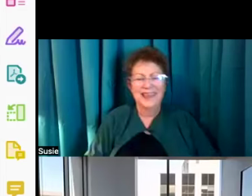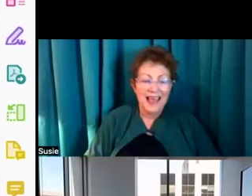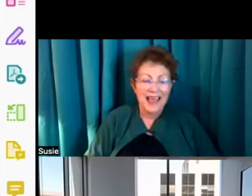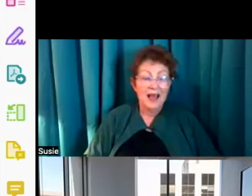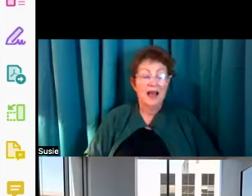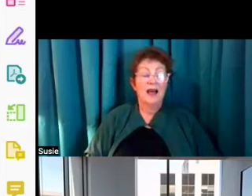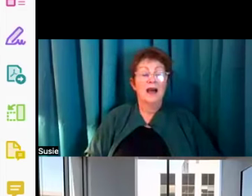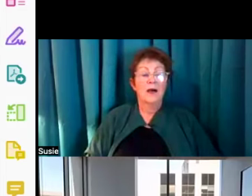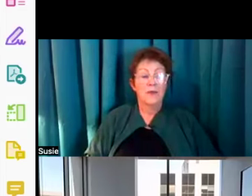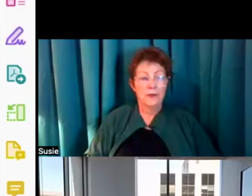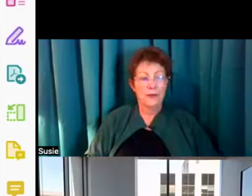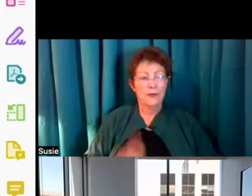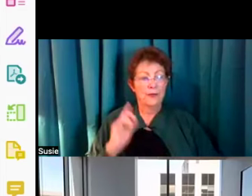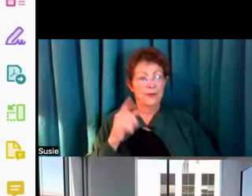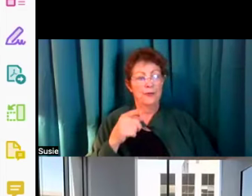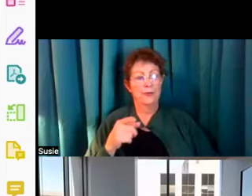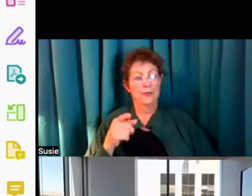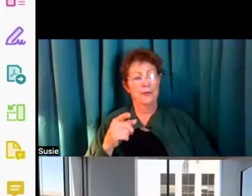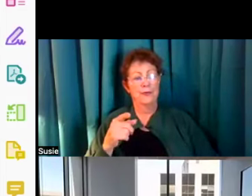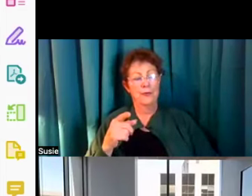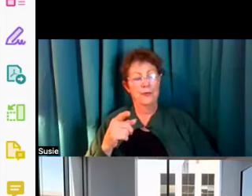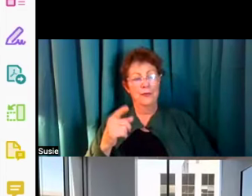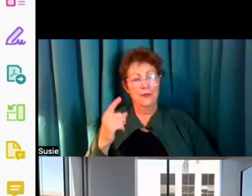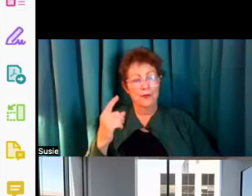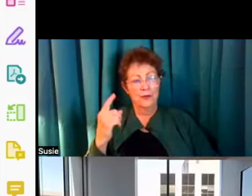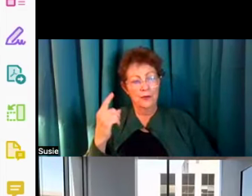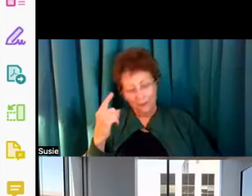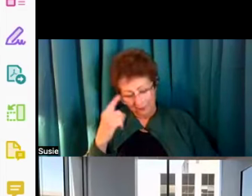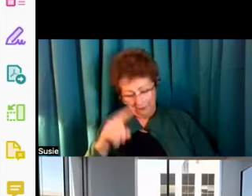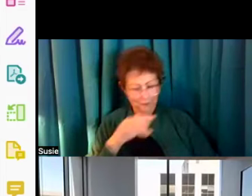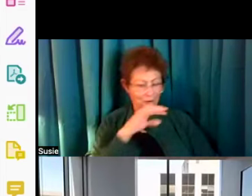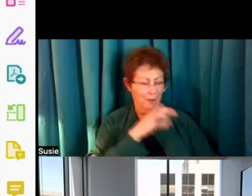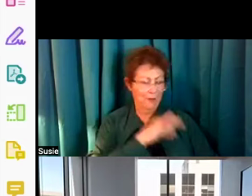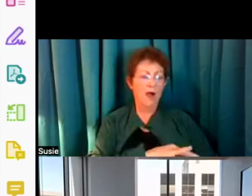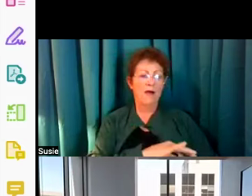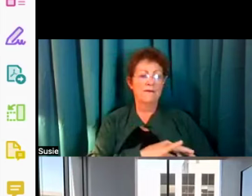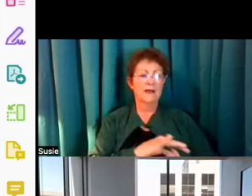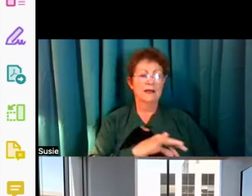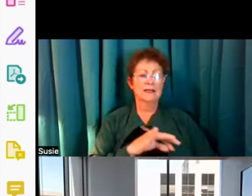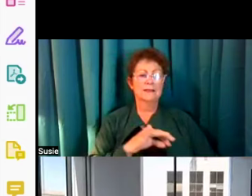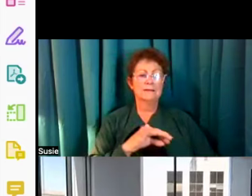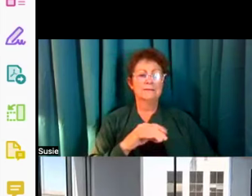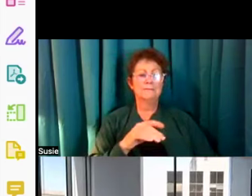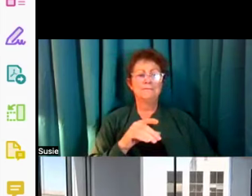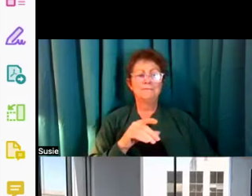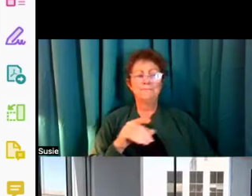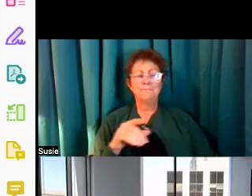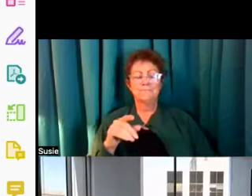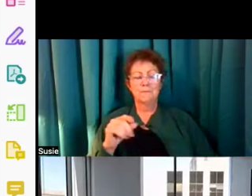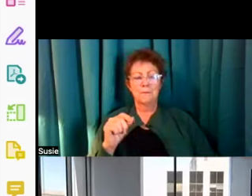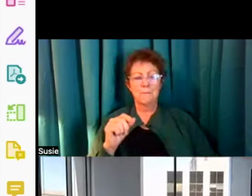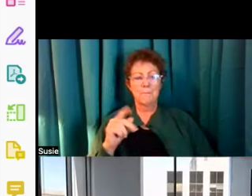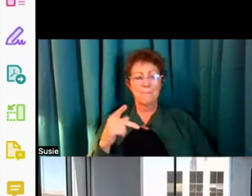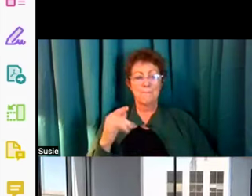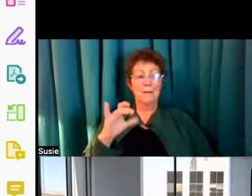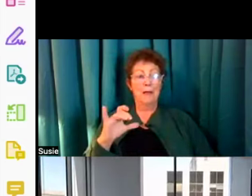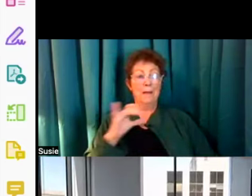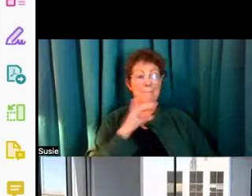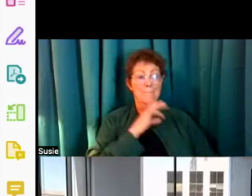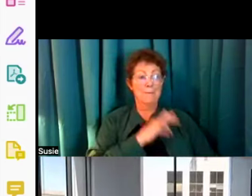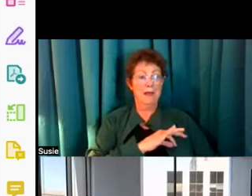So the last item we'll talk on for the for-profit forms is a public benefit